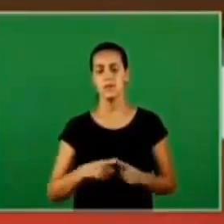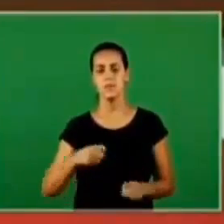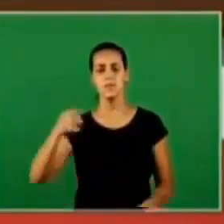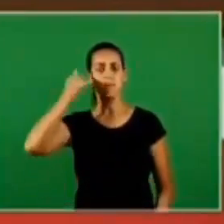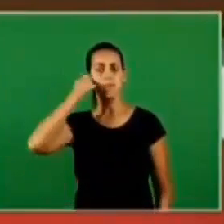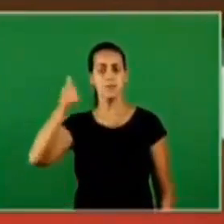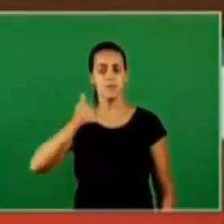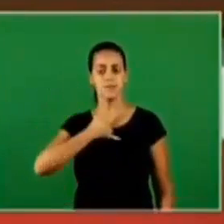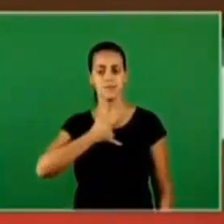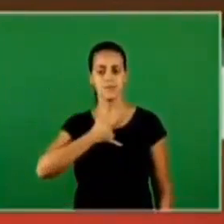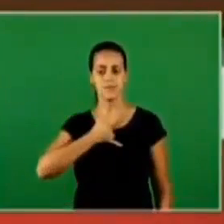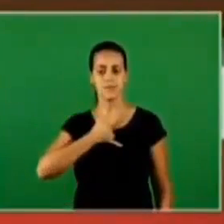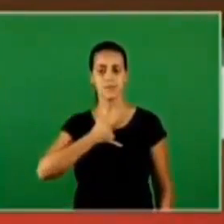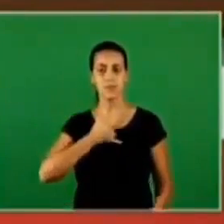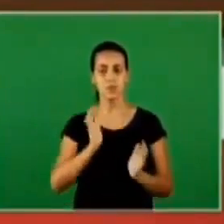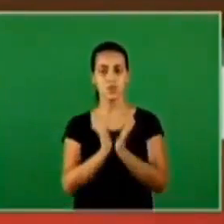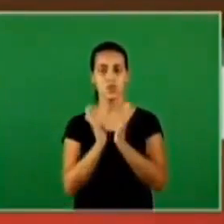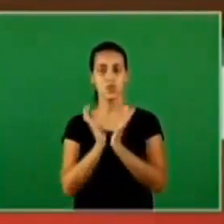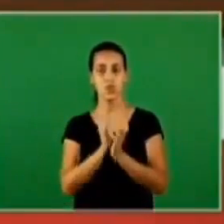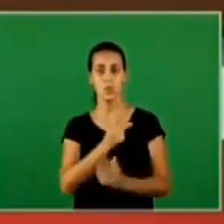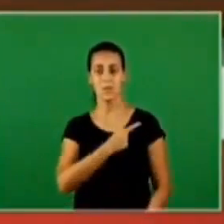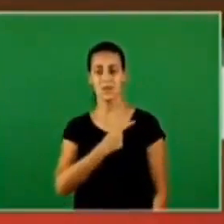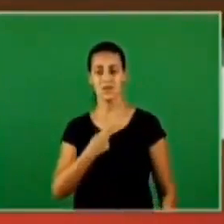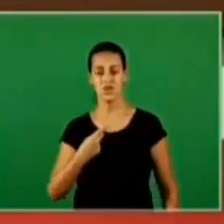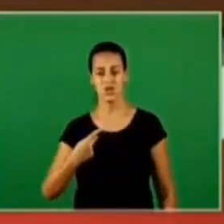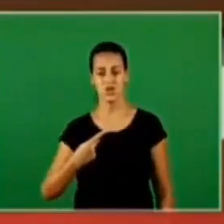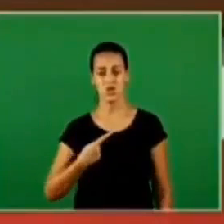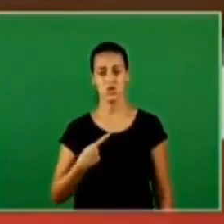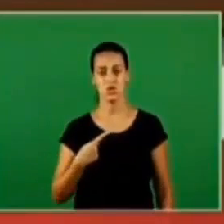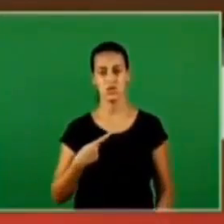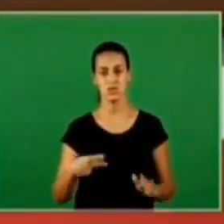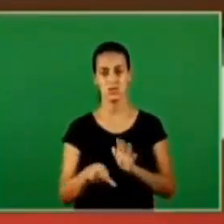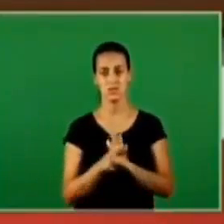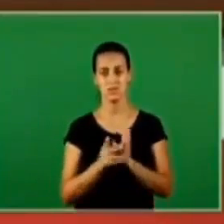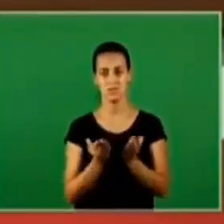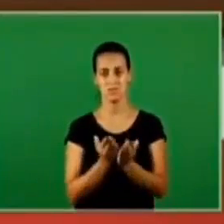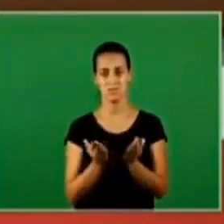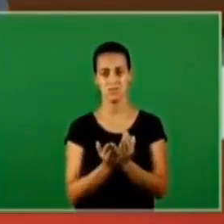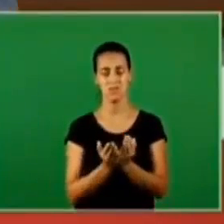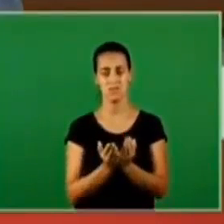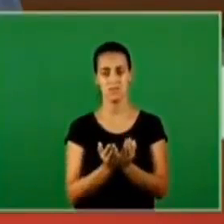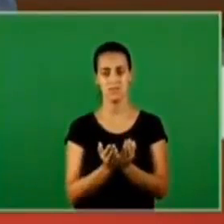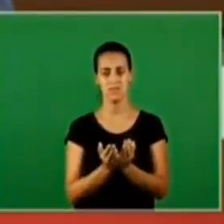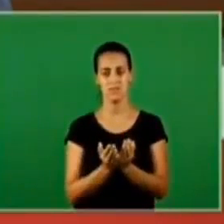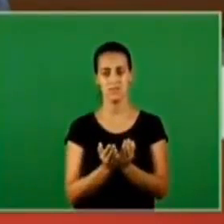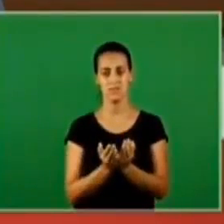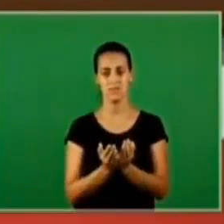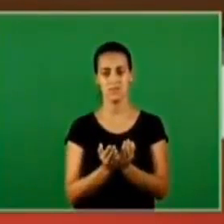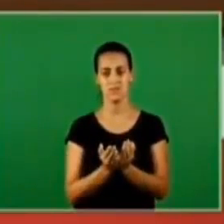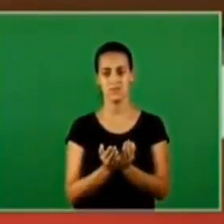So we received a phone call. There was a group of pastors, evangelical pastors,